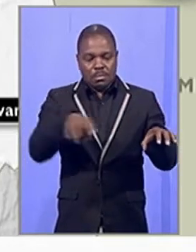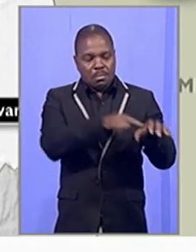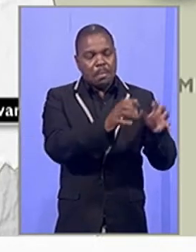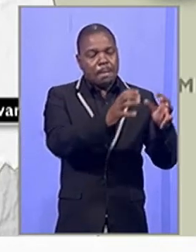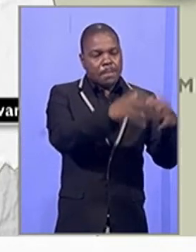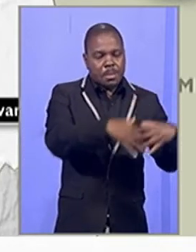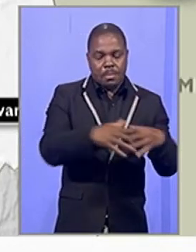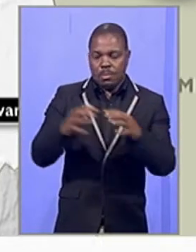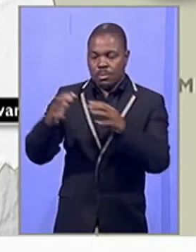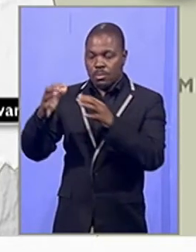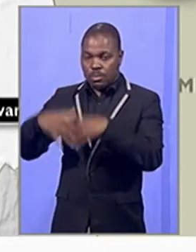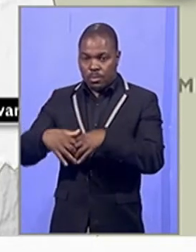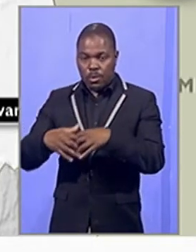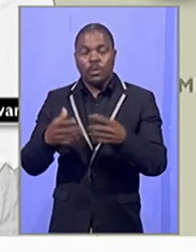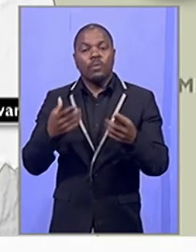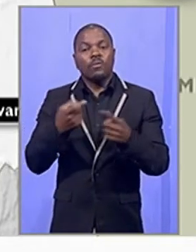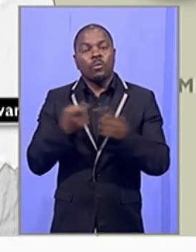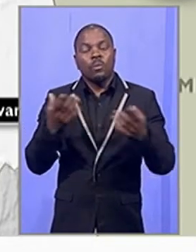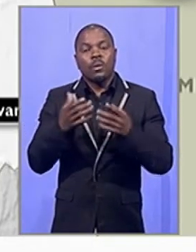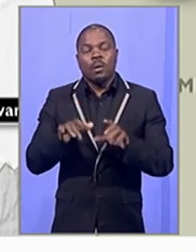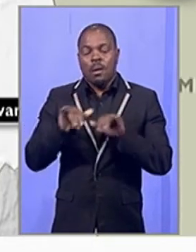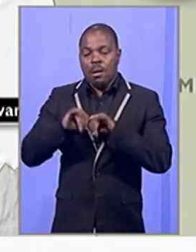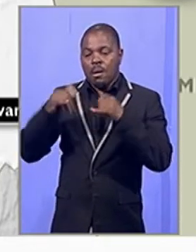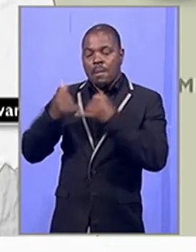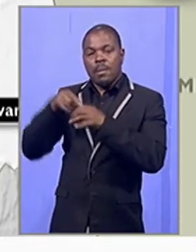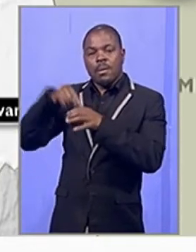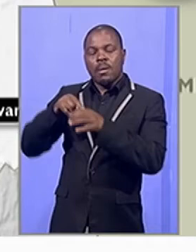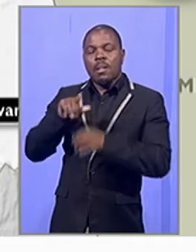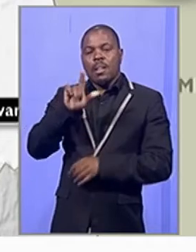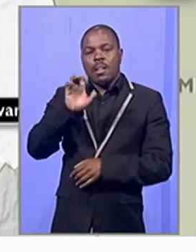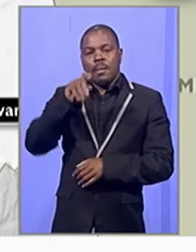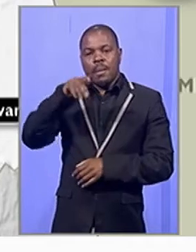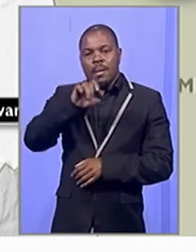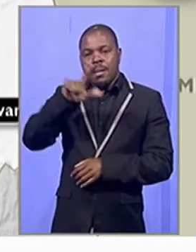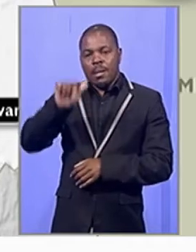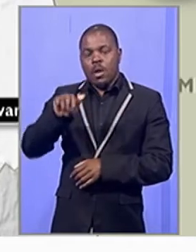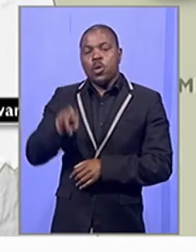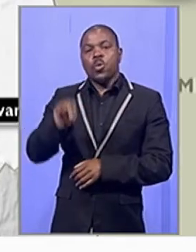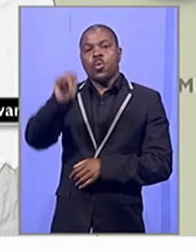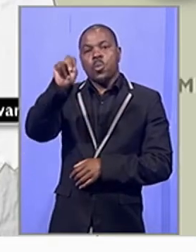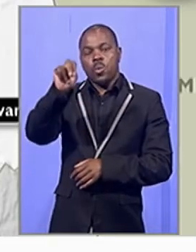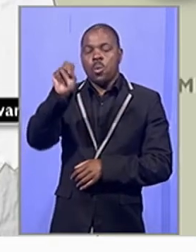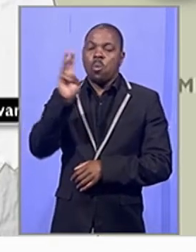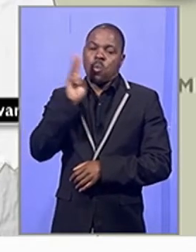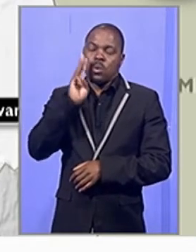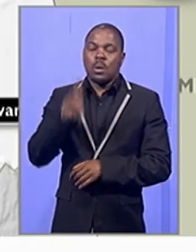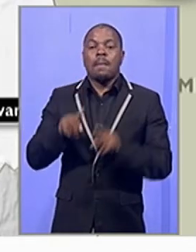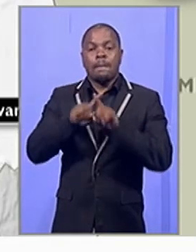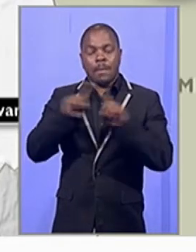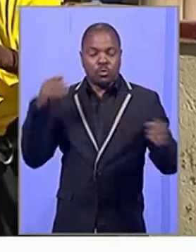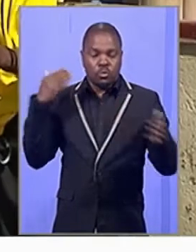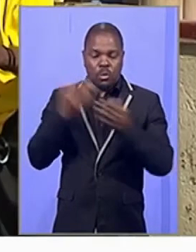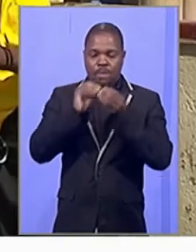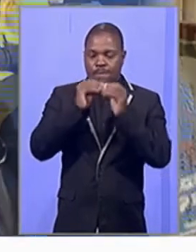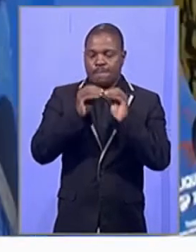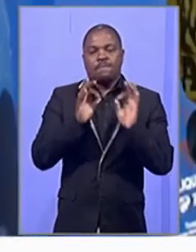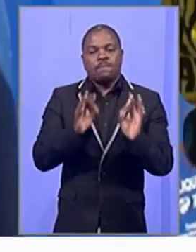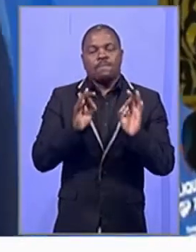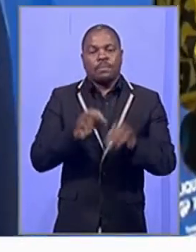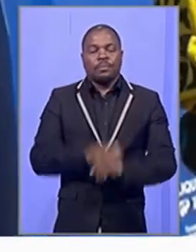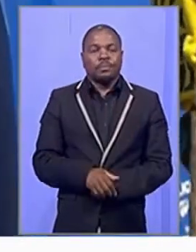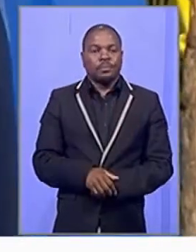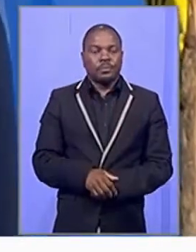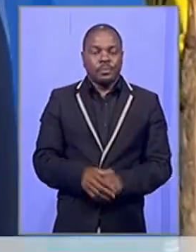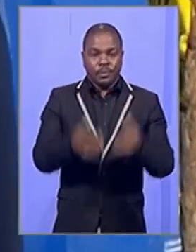phutlama tše di welang ka fasa khampane ya rena e le go lepelela Northern Water. E fela tšeo di lokišitšwe ga bjalo